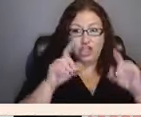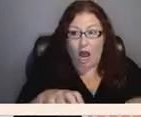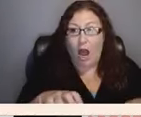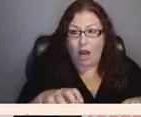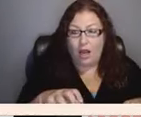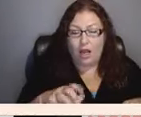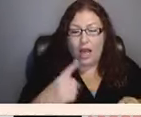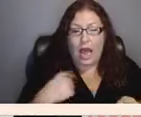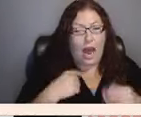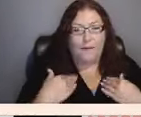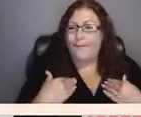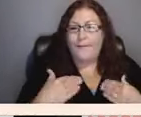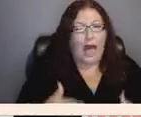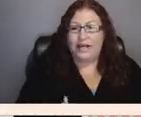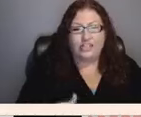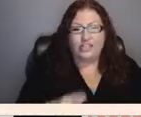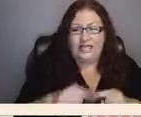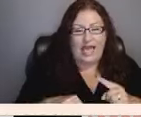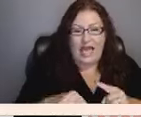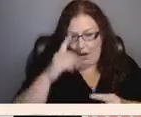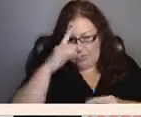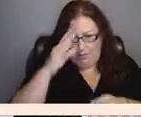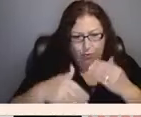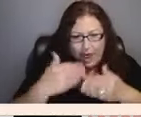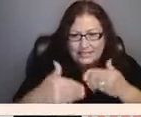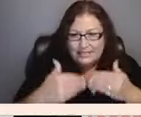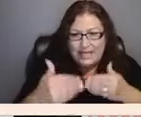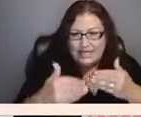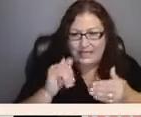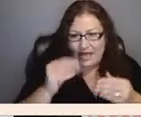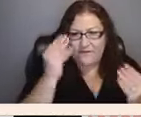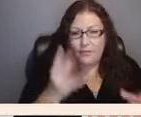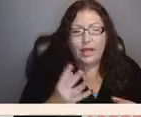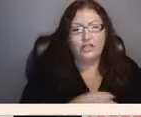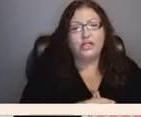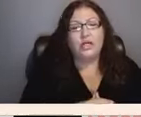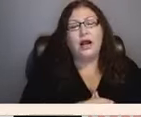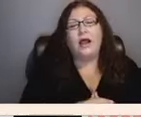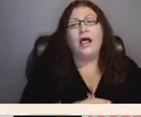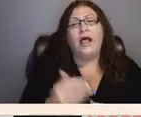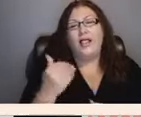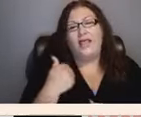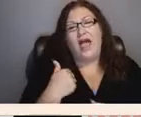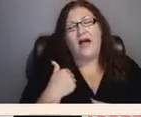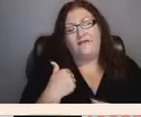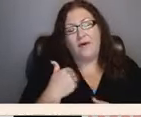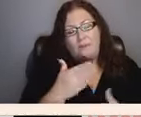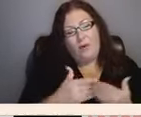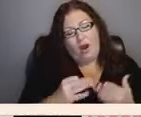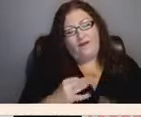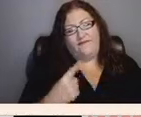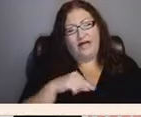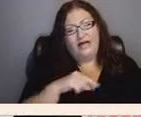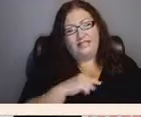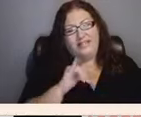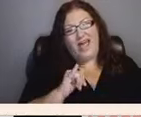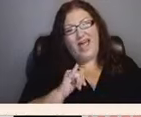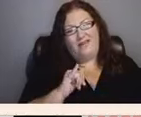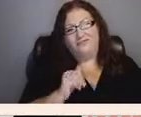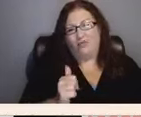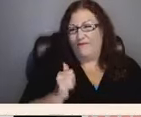just cannot process information, and there is part of us that is in a refusal, right?